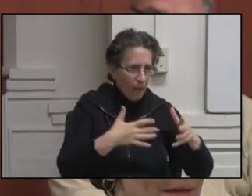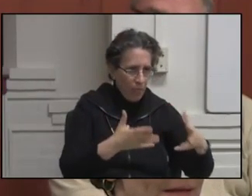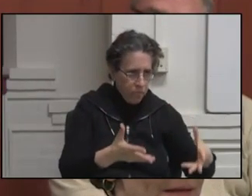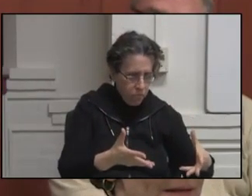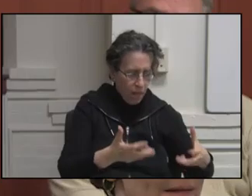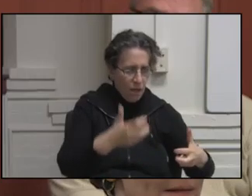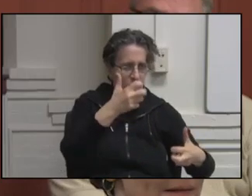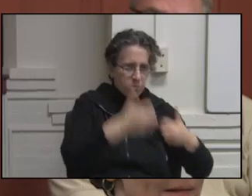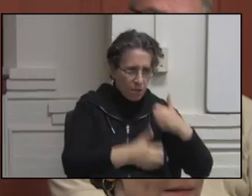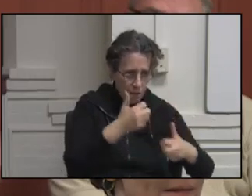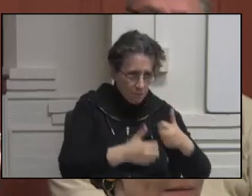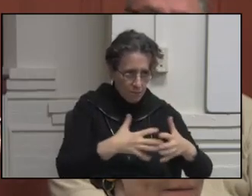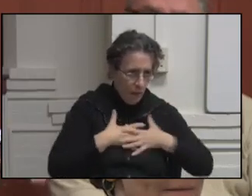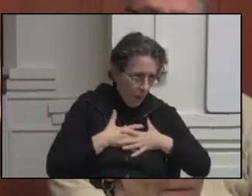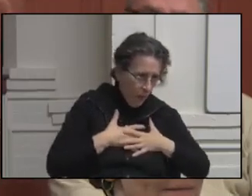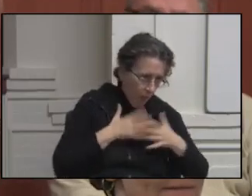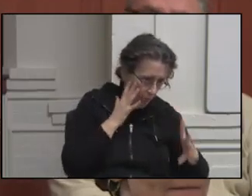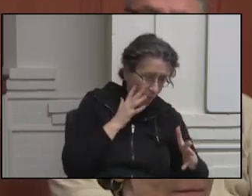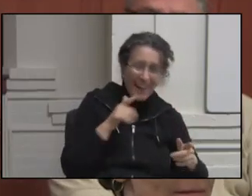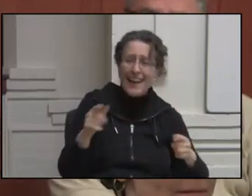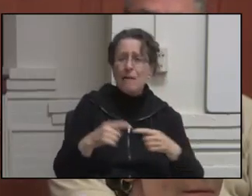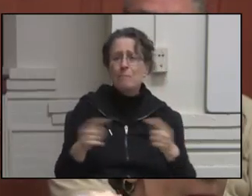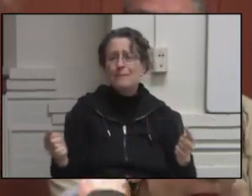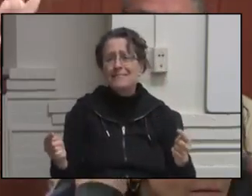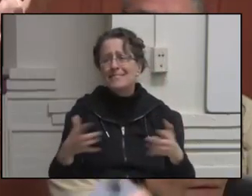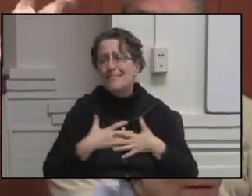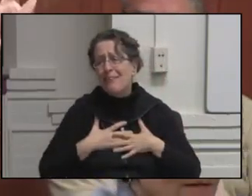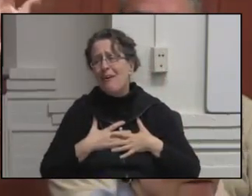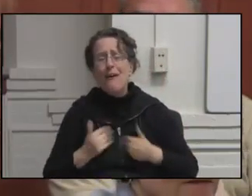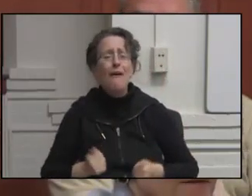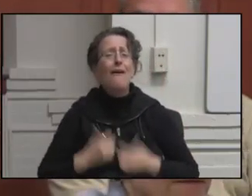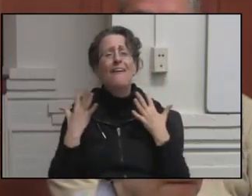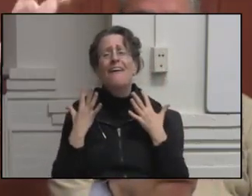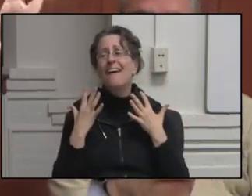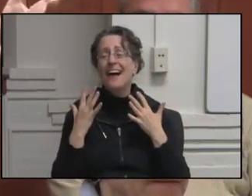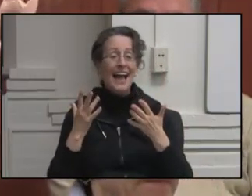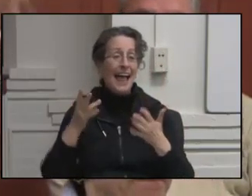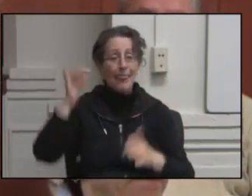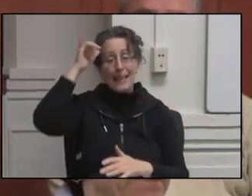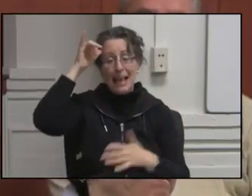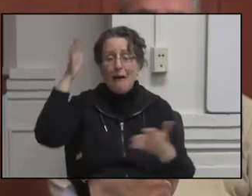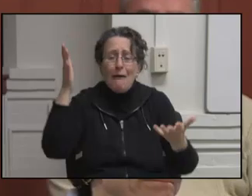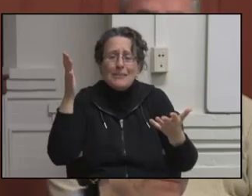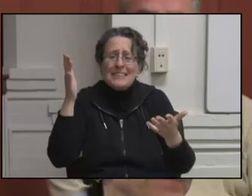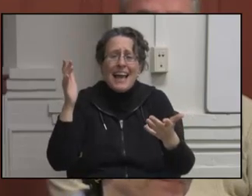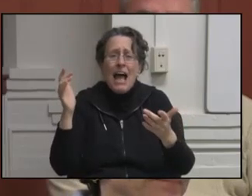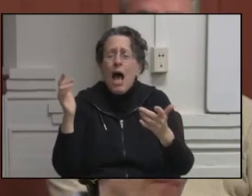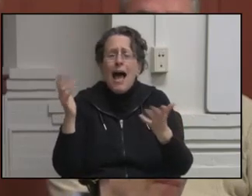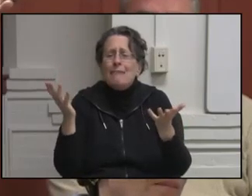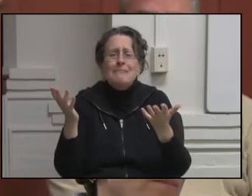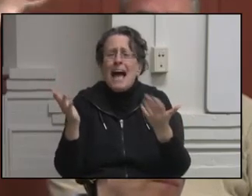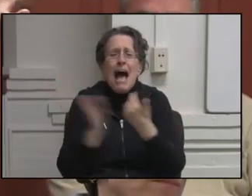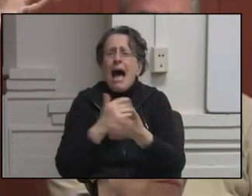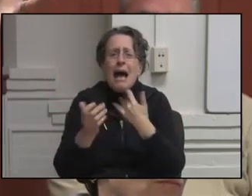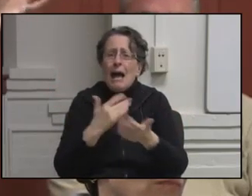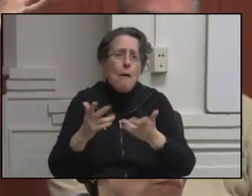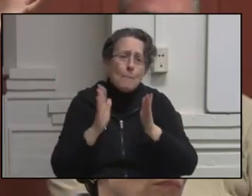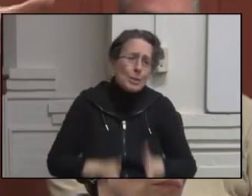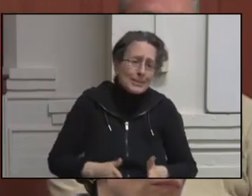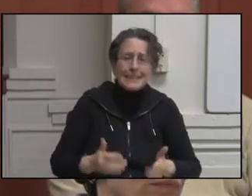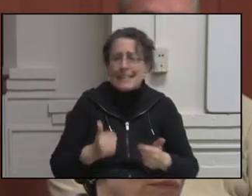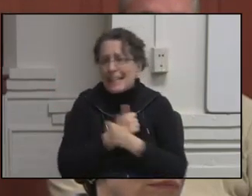great time. You know, I can't speak for the cows, but I feel like even the cows get love. It celebrates so many of the great things